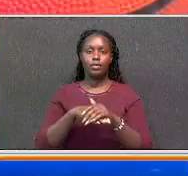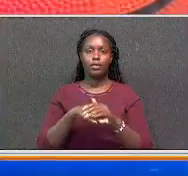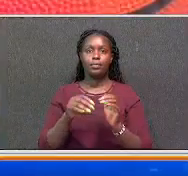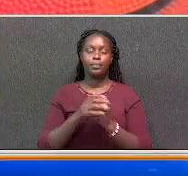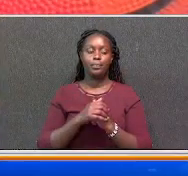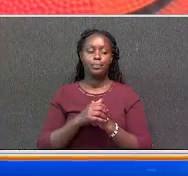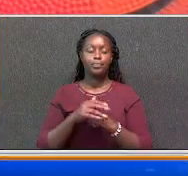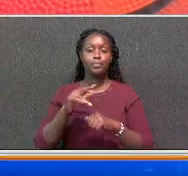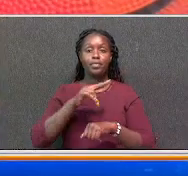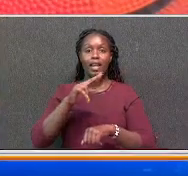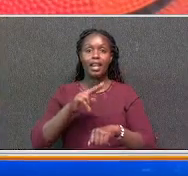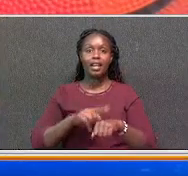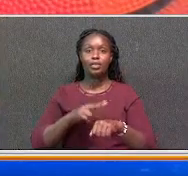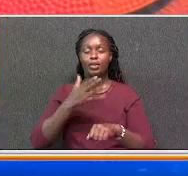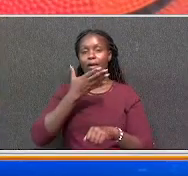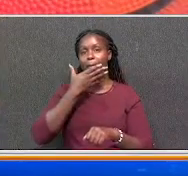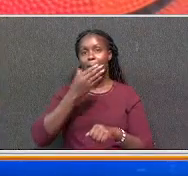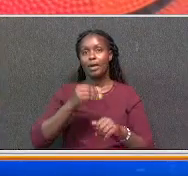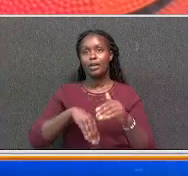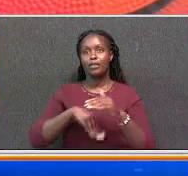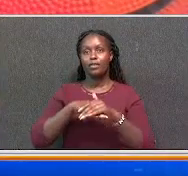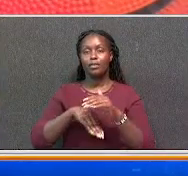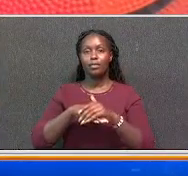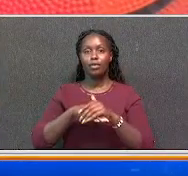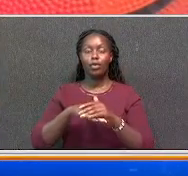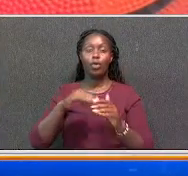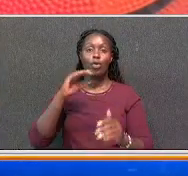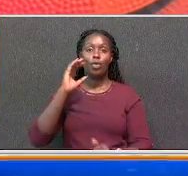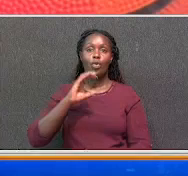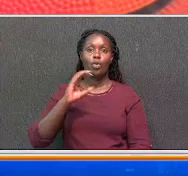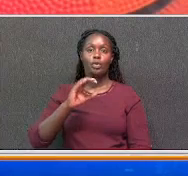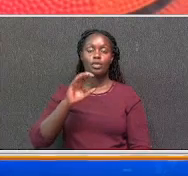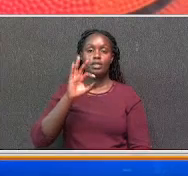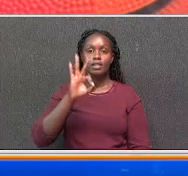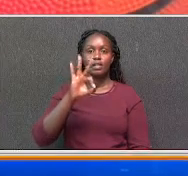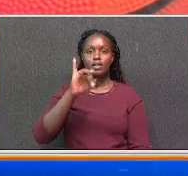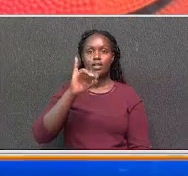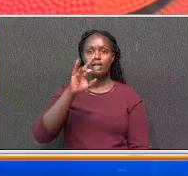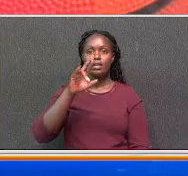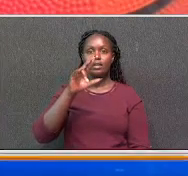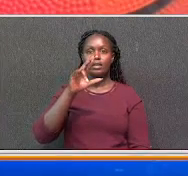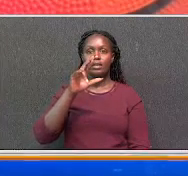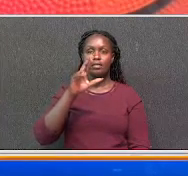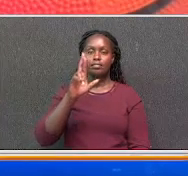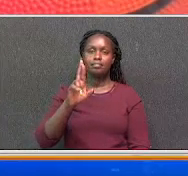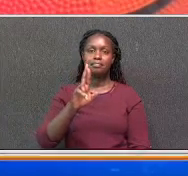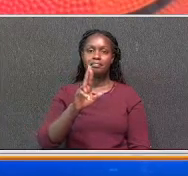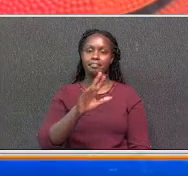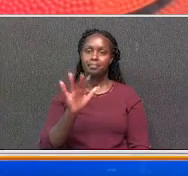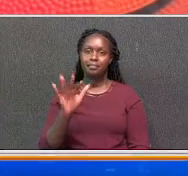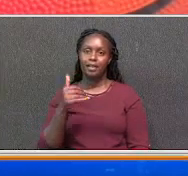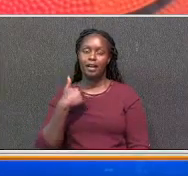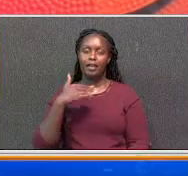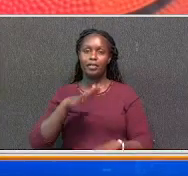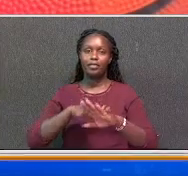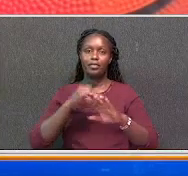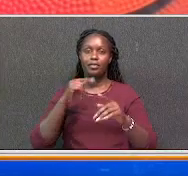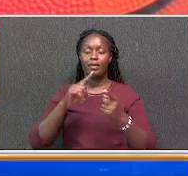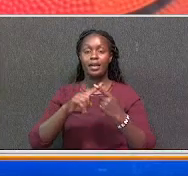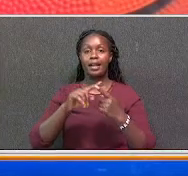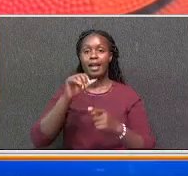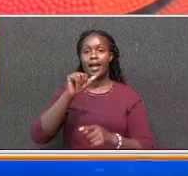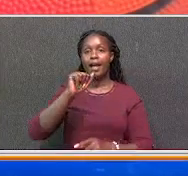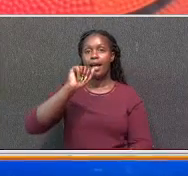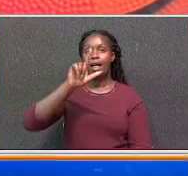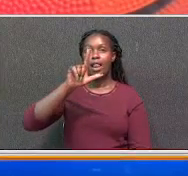The national men's football team head coach, Engin Firat, has called up Norway-based teenager Alfred